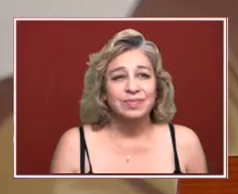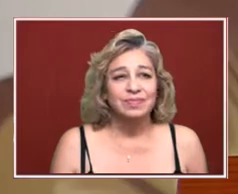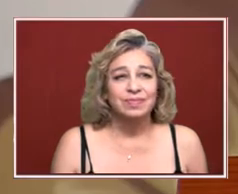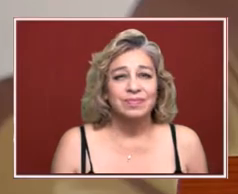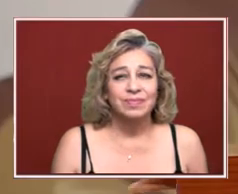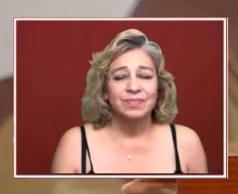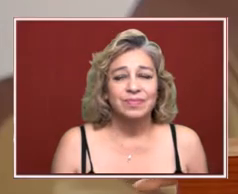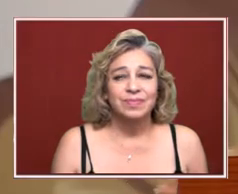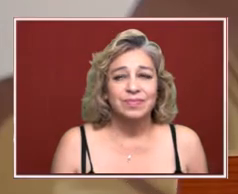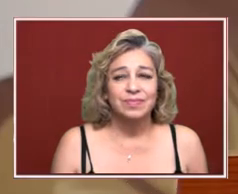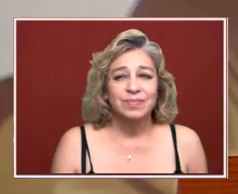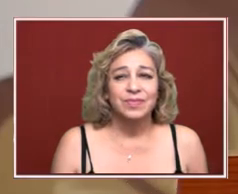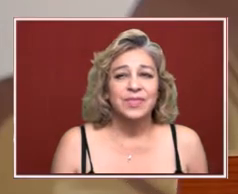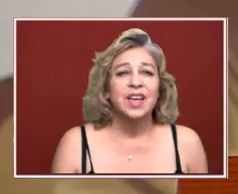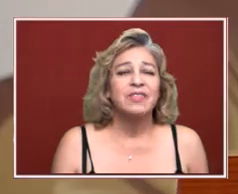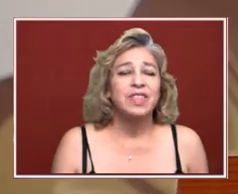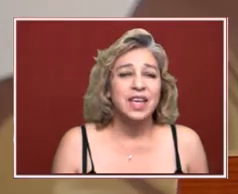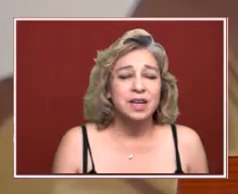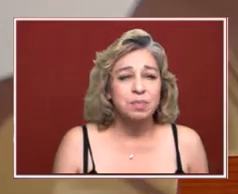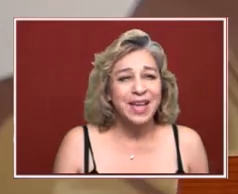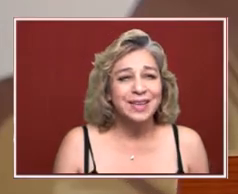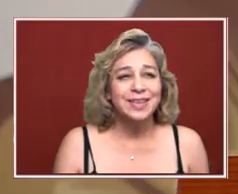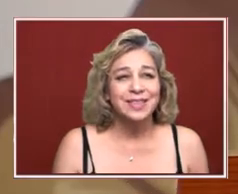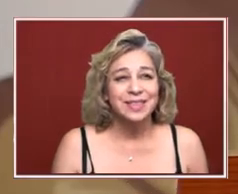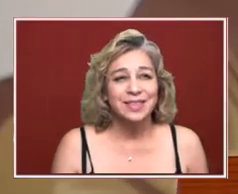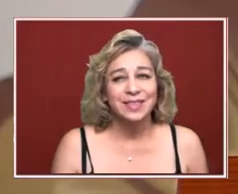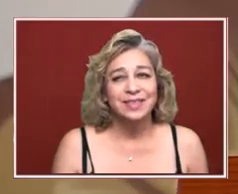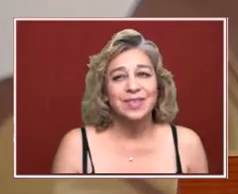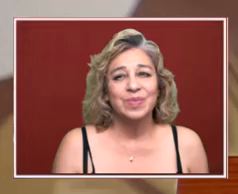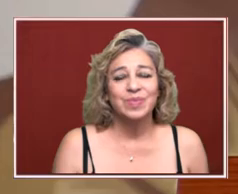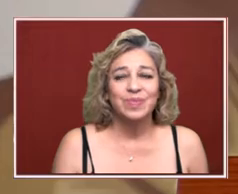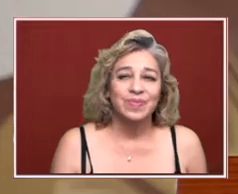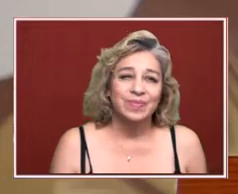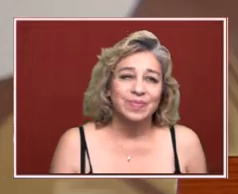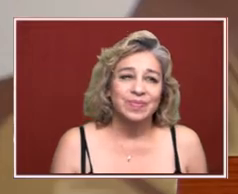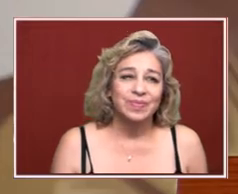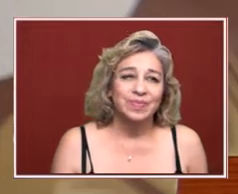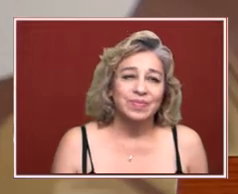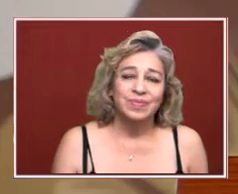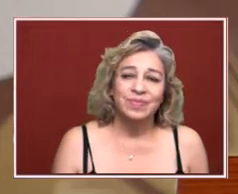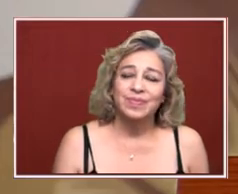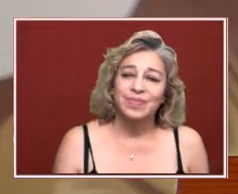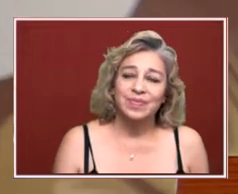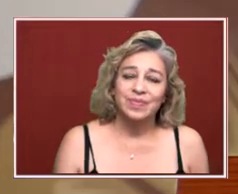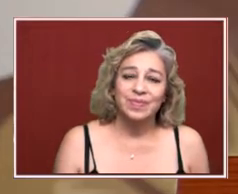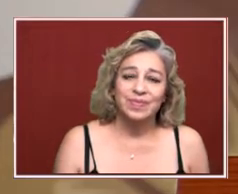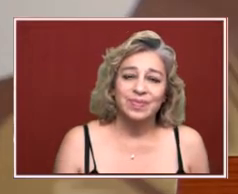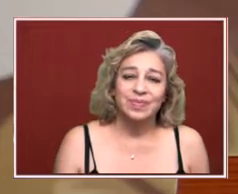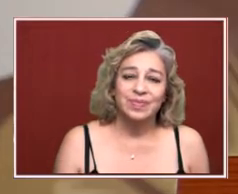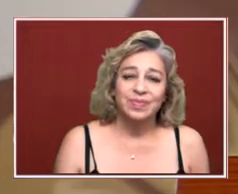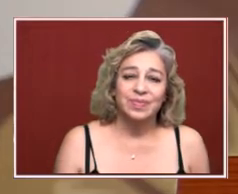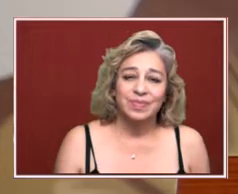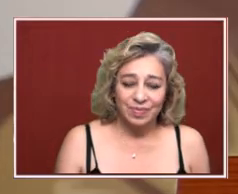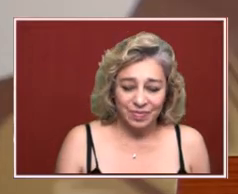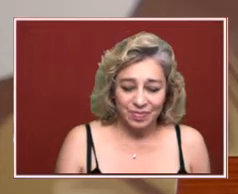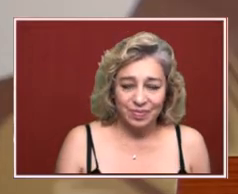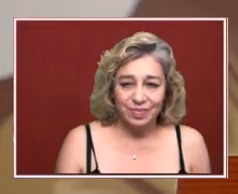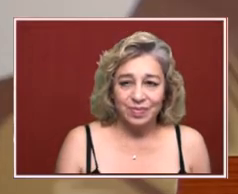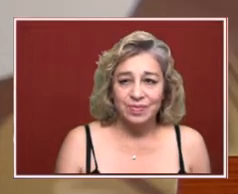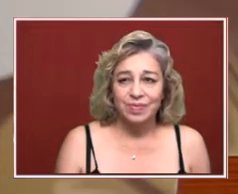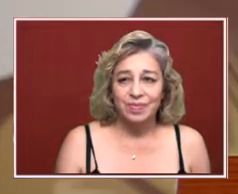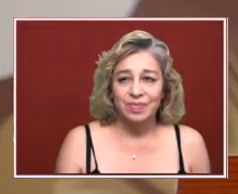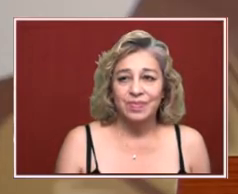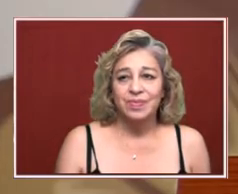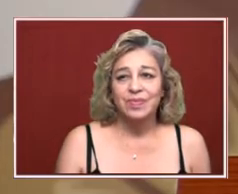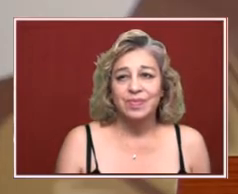La independencia. Of the independence. Que no haya mezcla, que